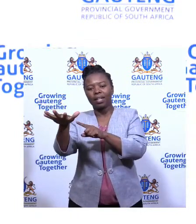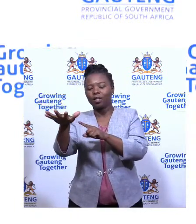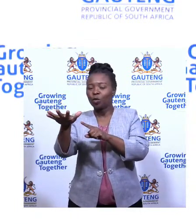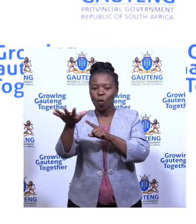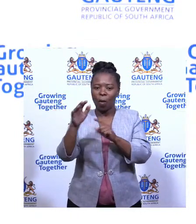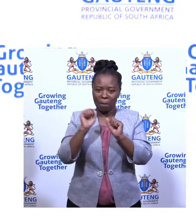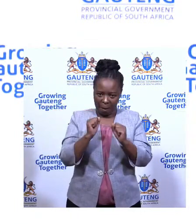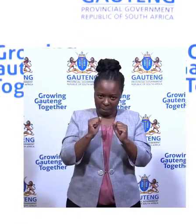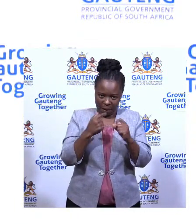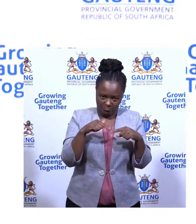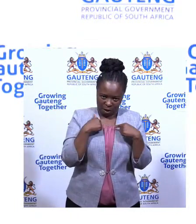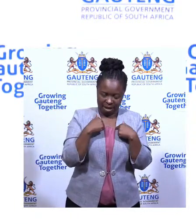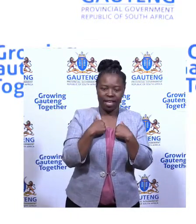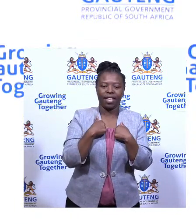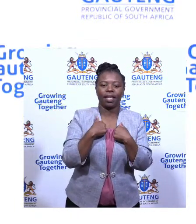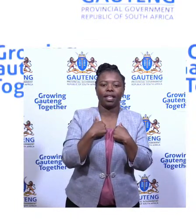ourselves